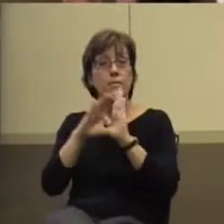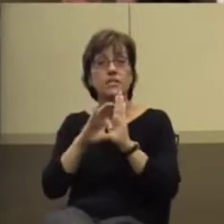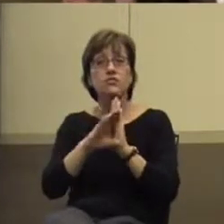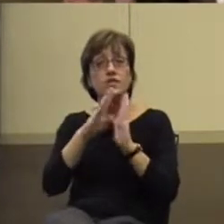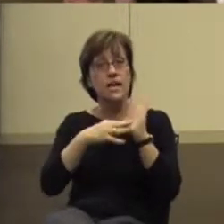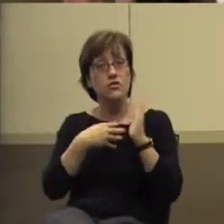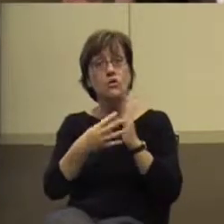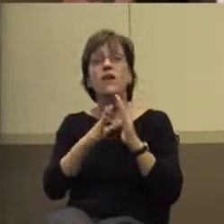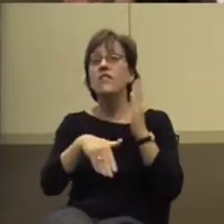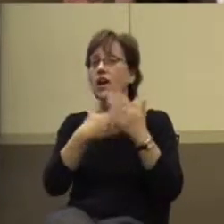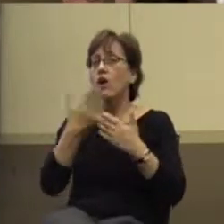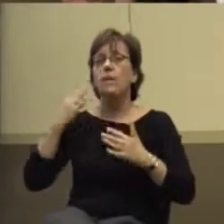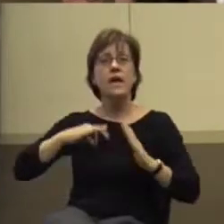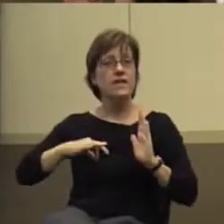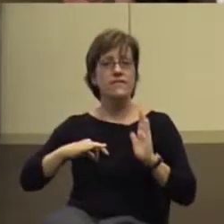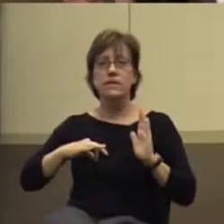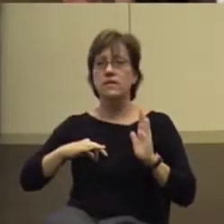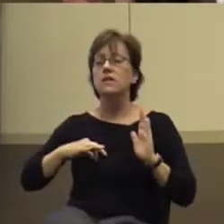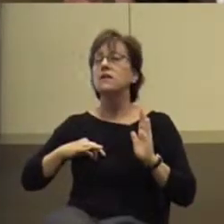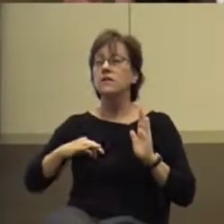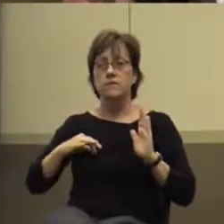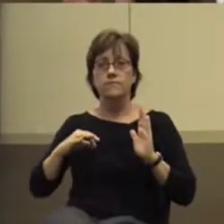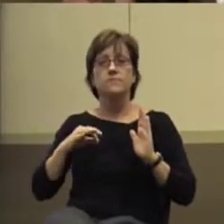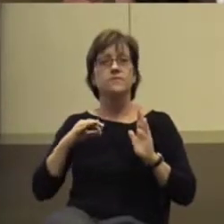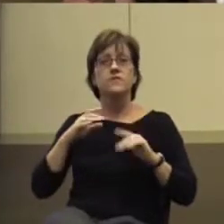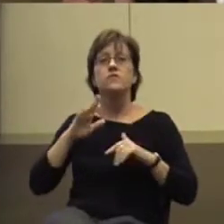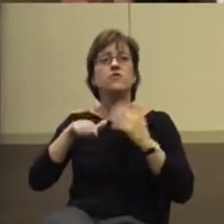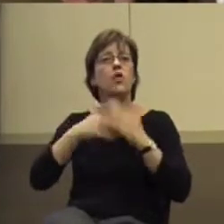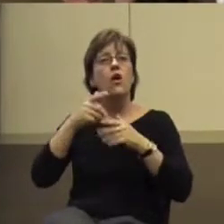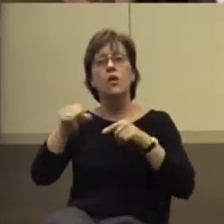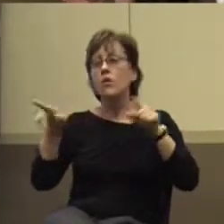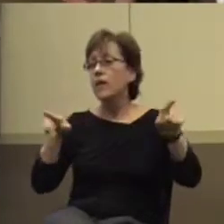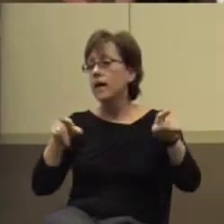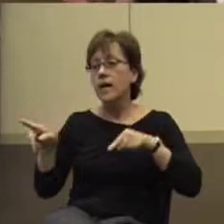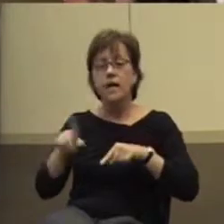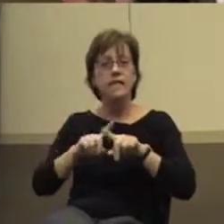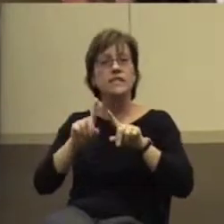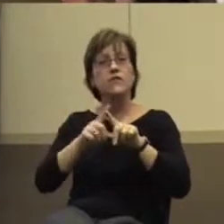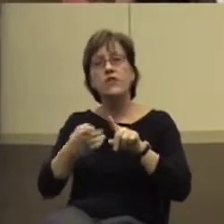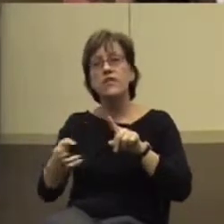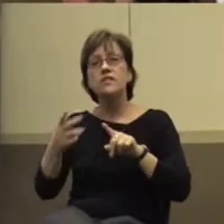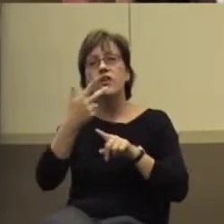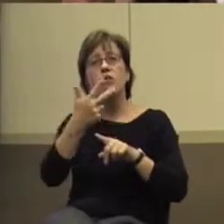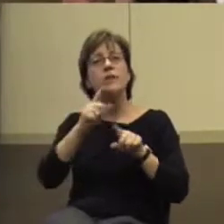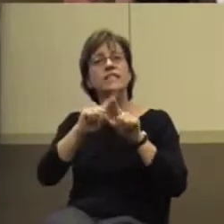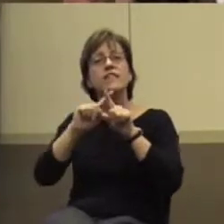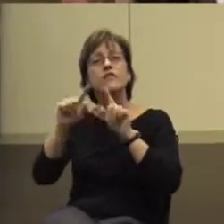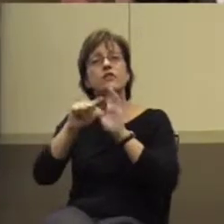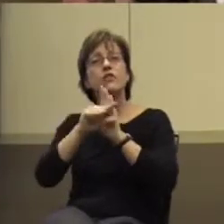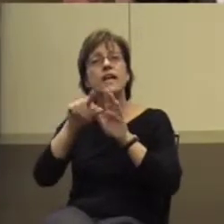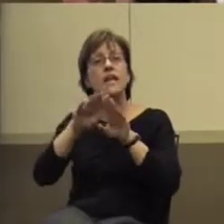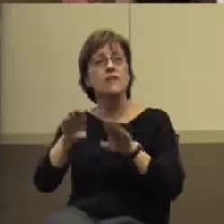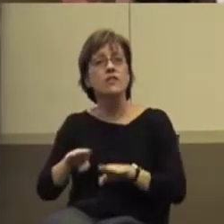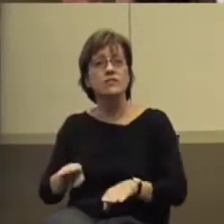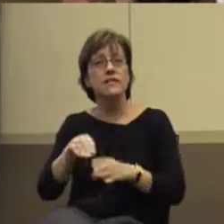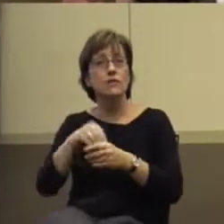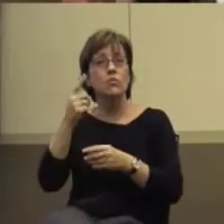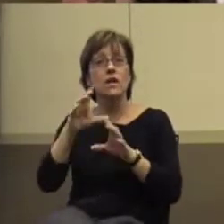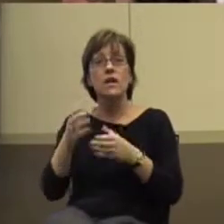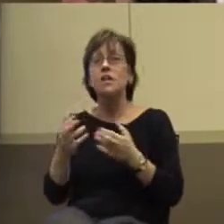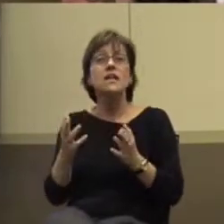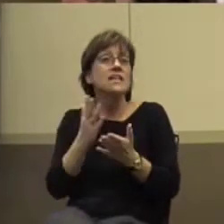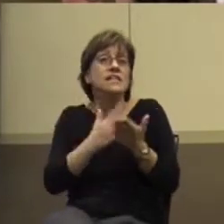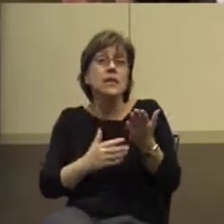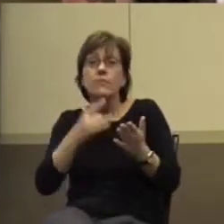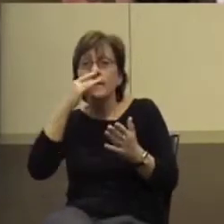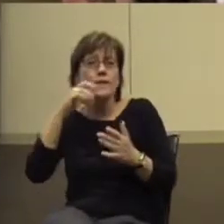all benefit from it. And so a classroom system. They're all going in different directions because there's 3 different grade levels. And some of the kids don't